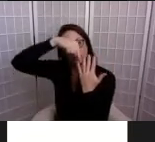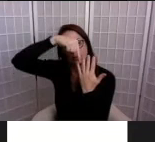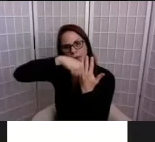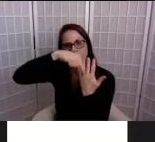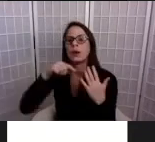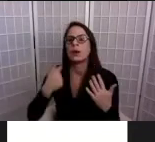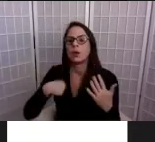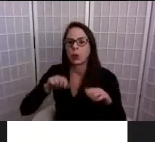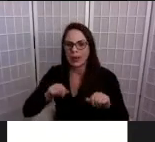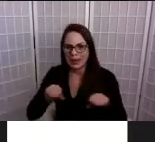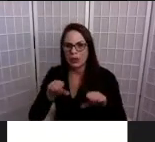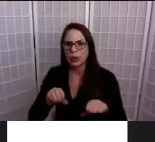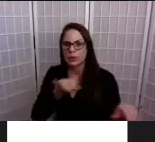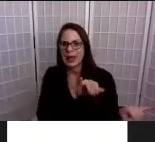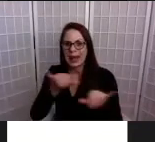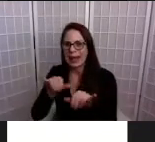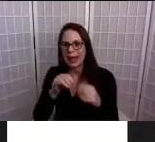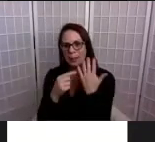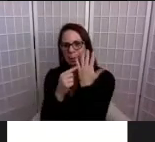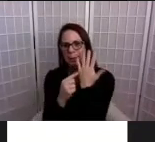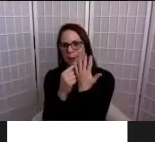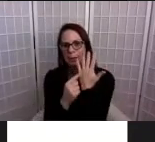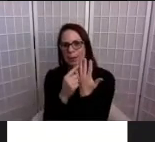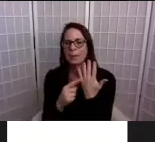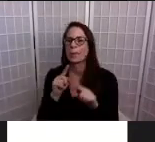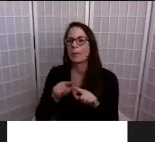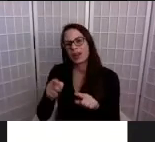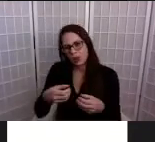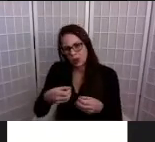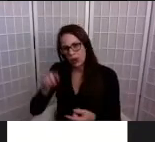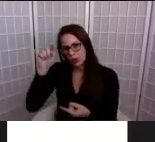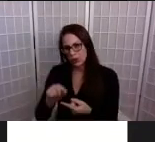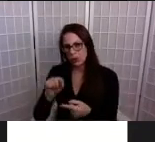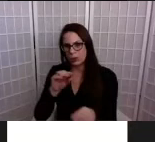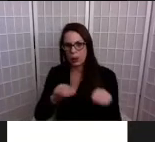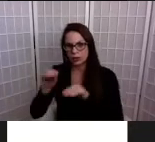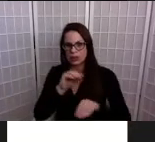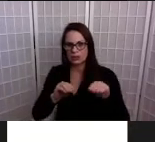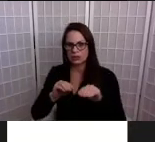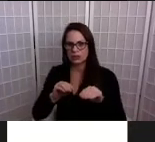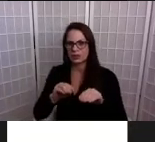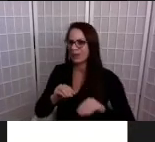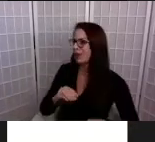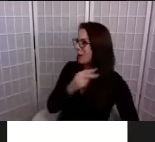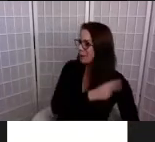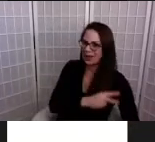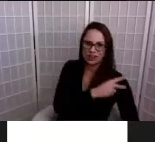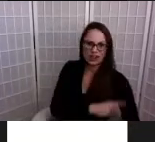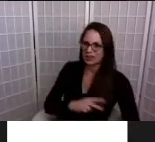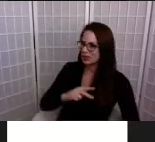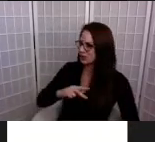procedure across these joints, but obviously you lose motion, and patients don't do as well losing motion at the PIP